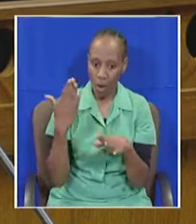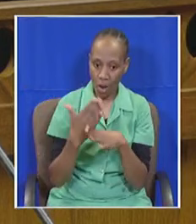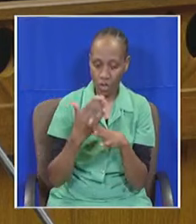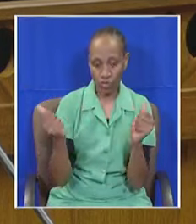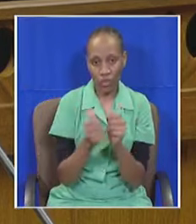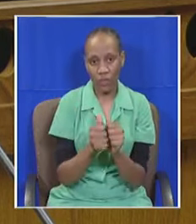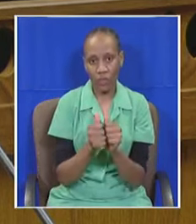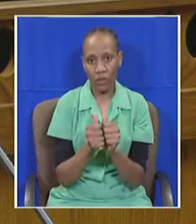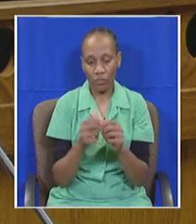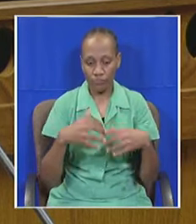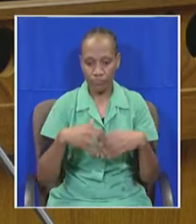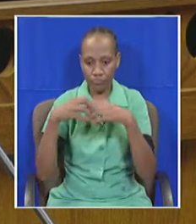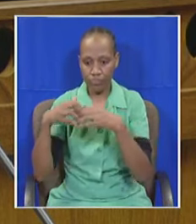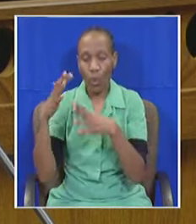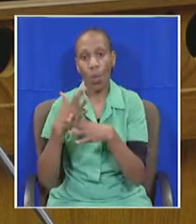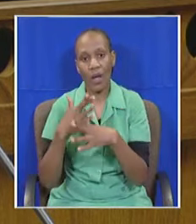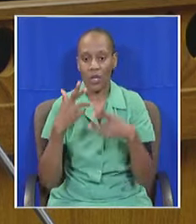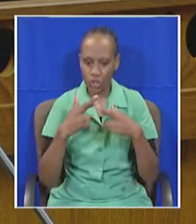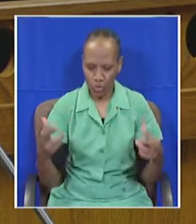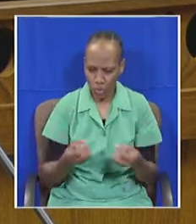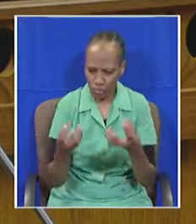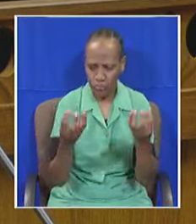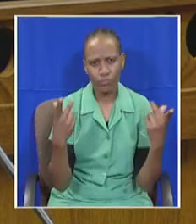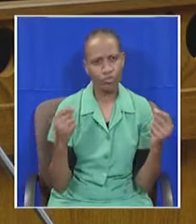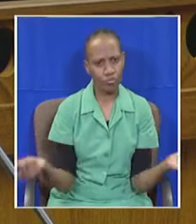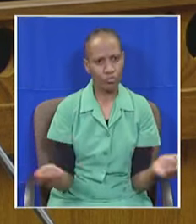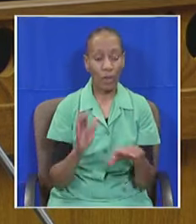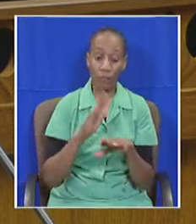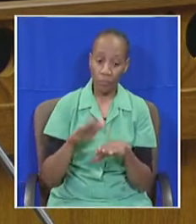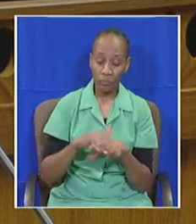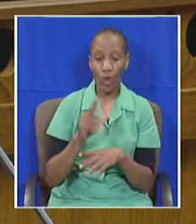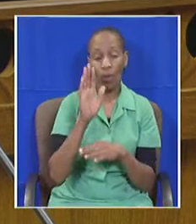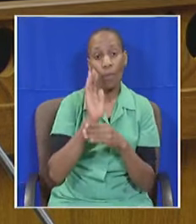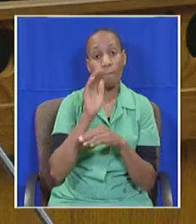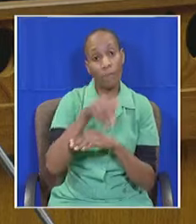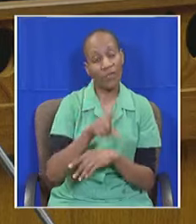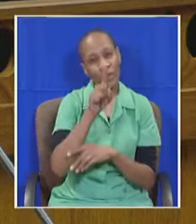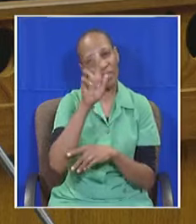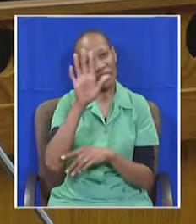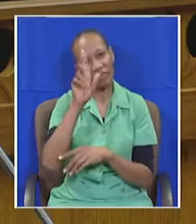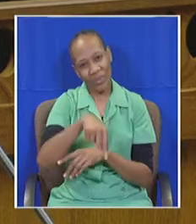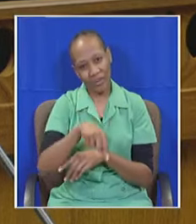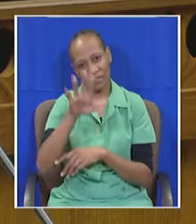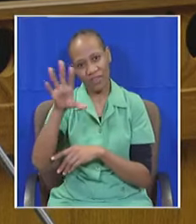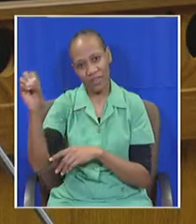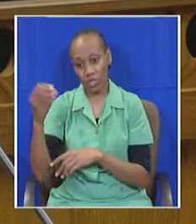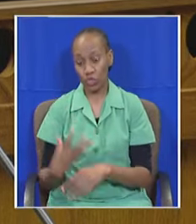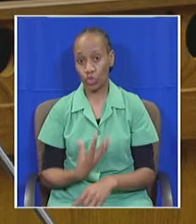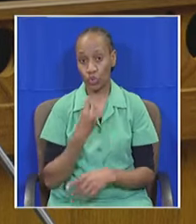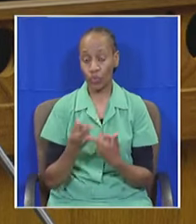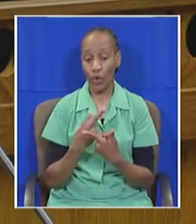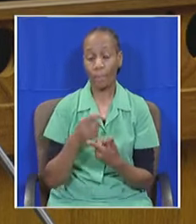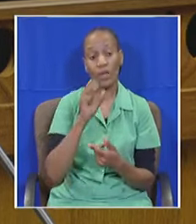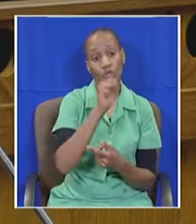its limited and mega resources, and also more than 1,500 young people benefiting from the Solomon